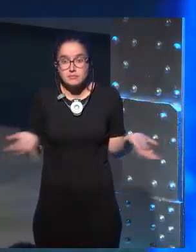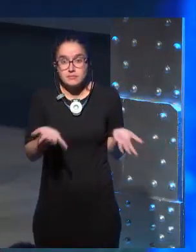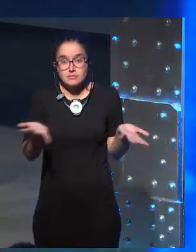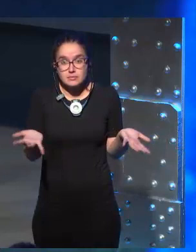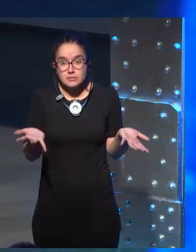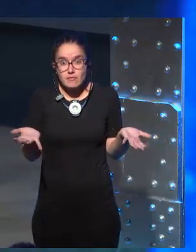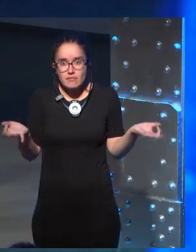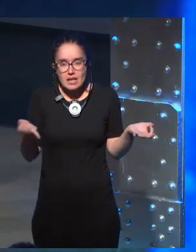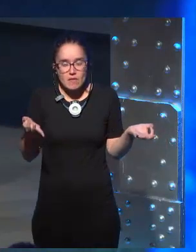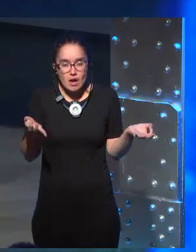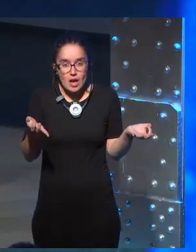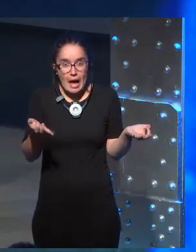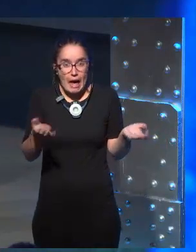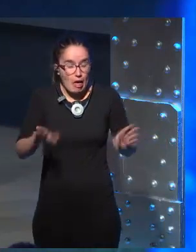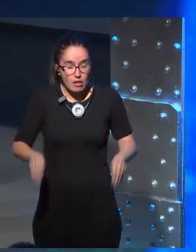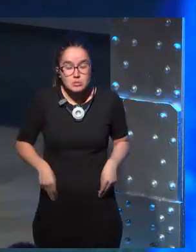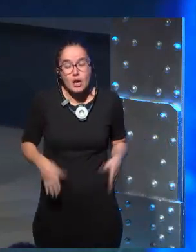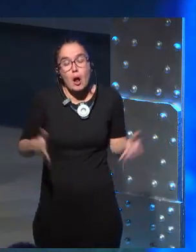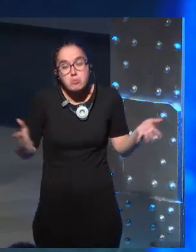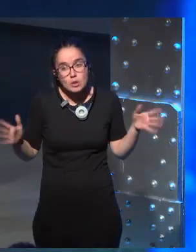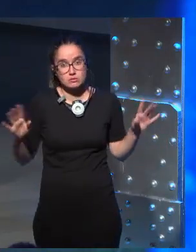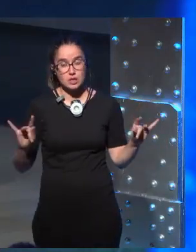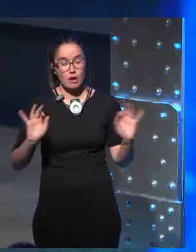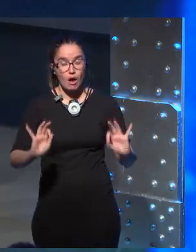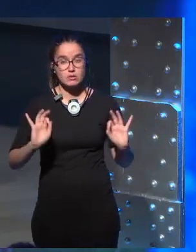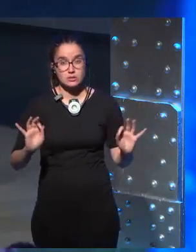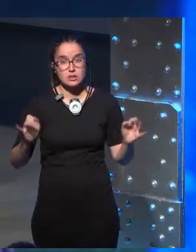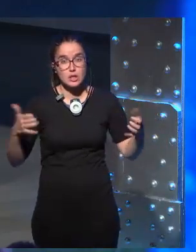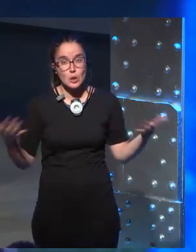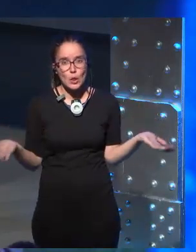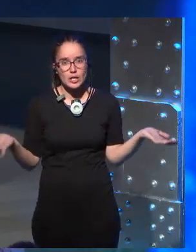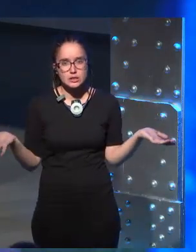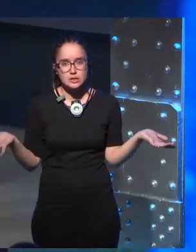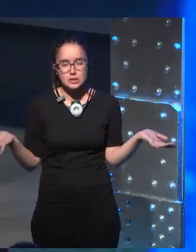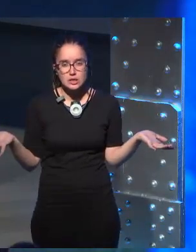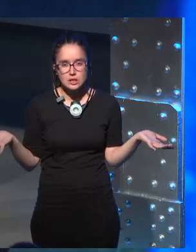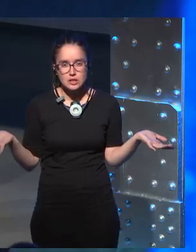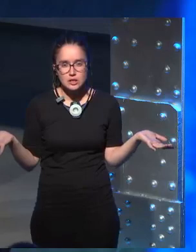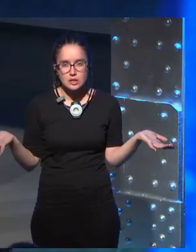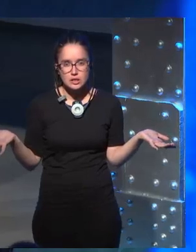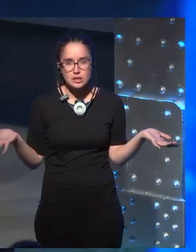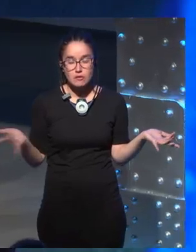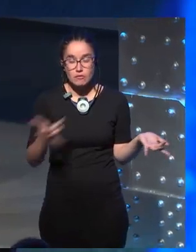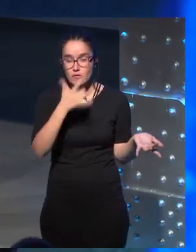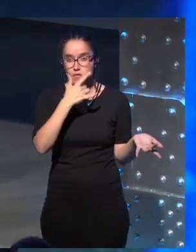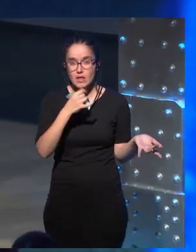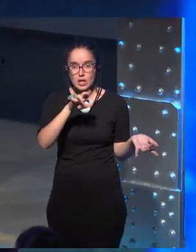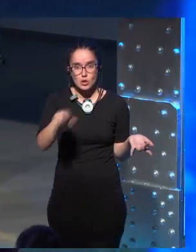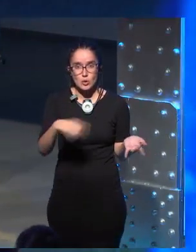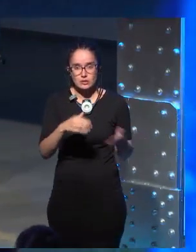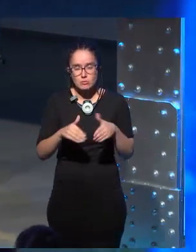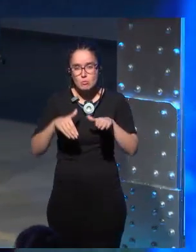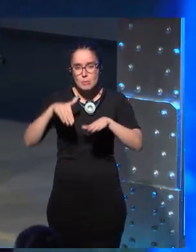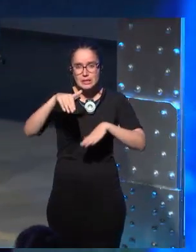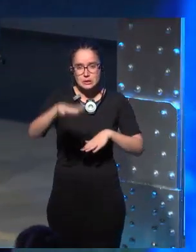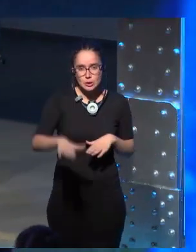be humble and say, oh, okay, it's like that. So it's really not easy to go beyond